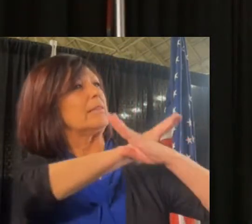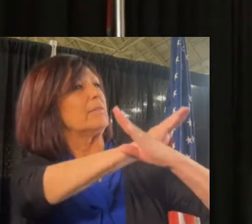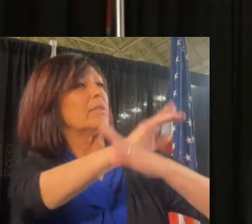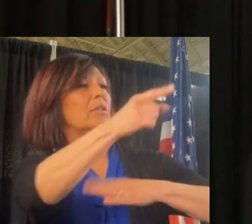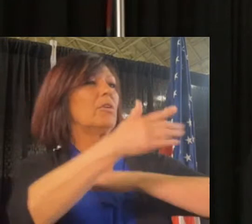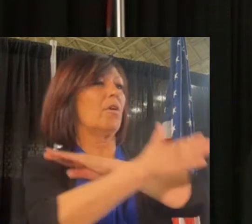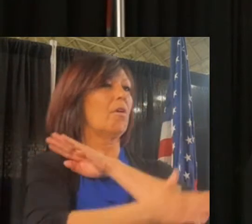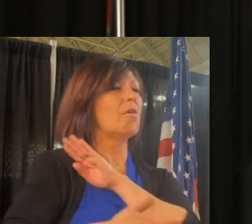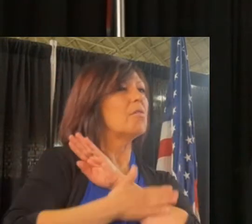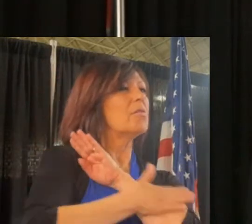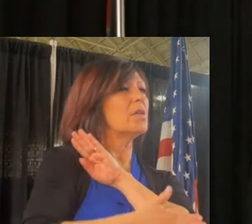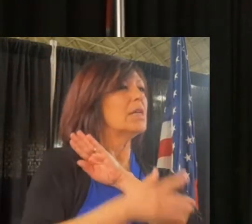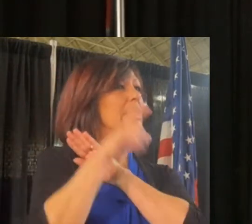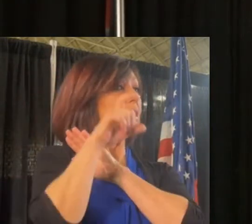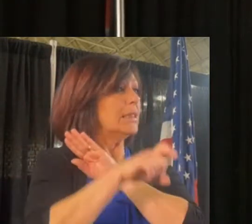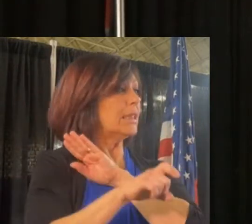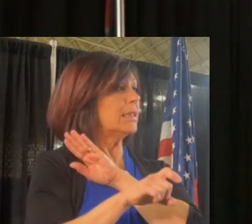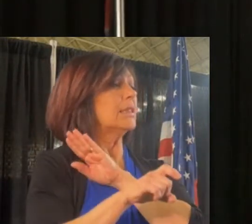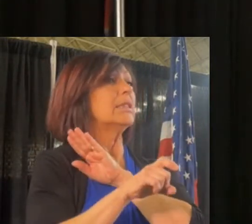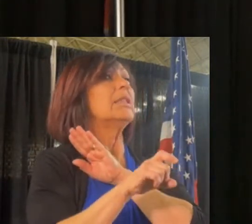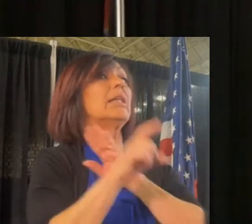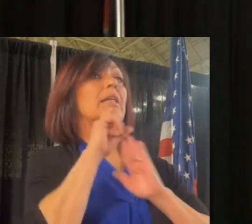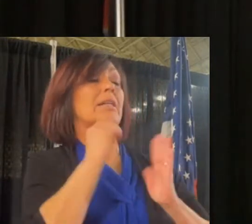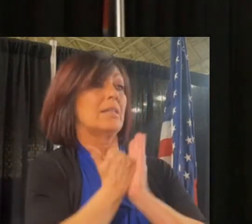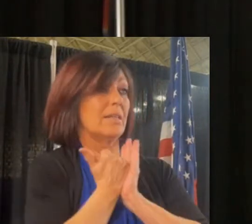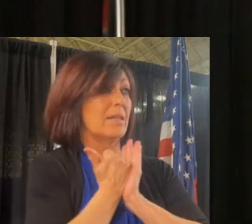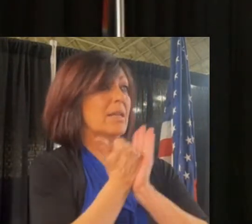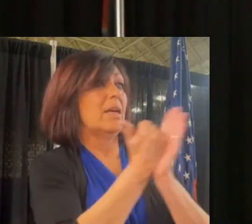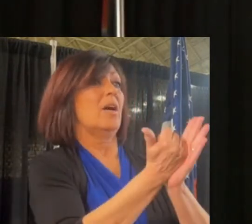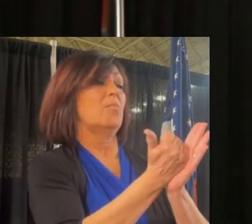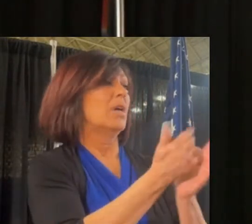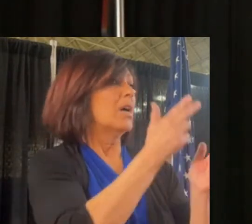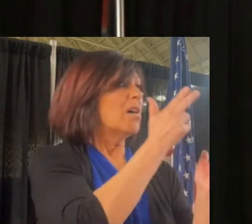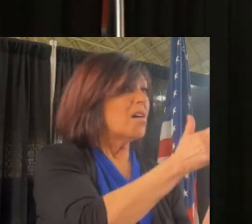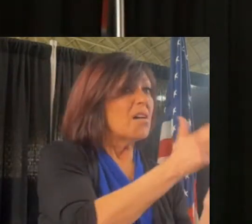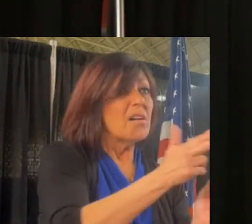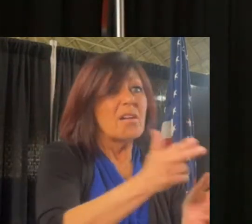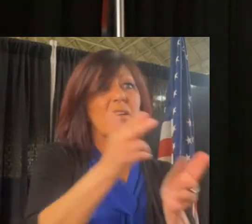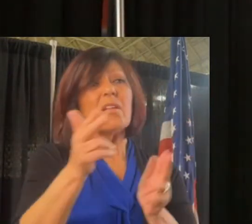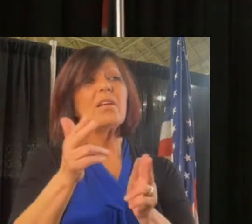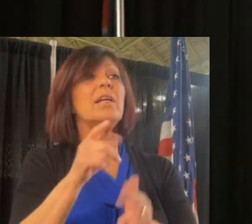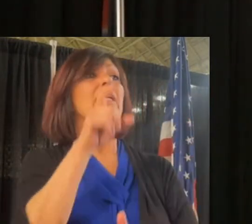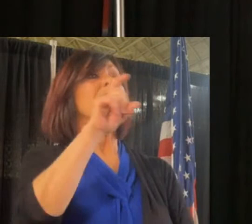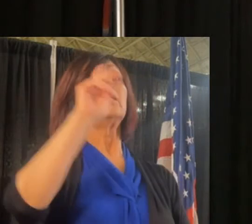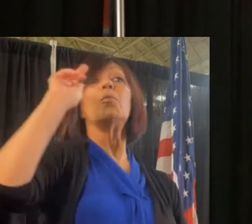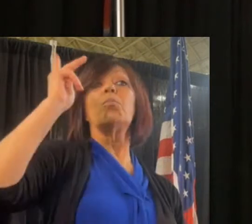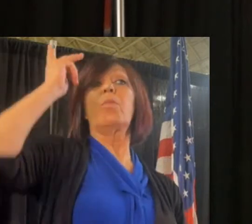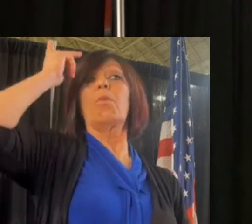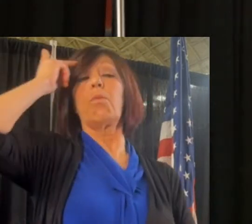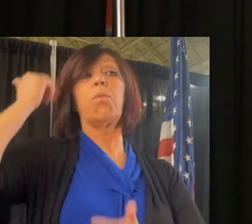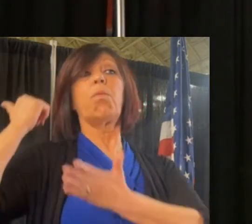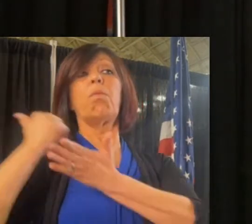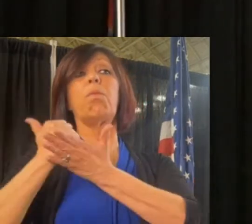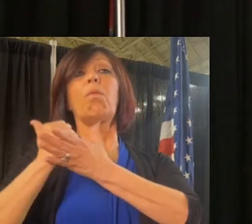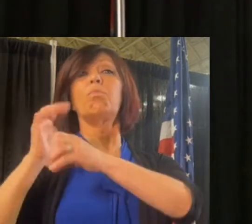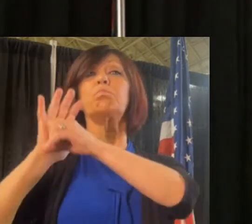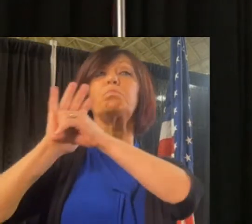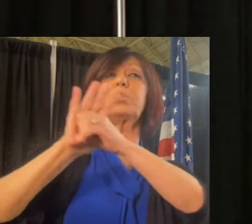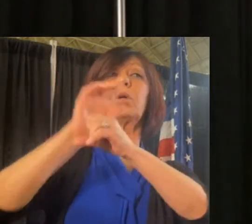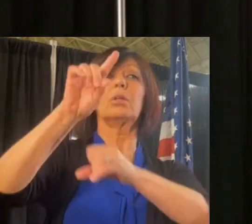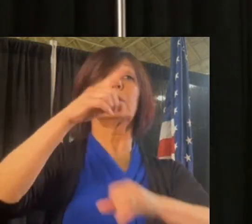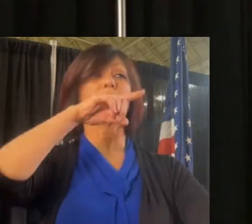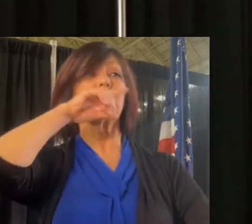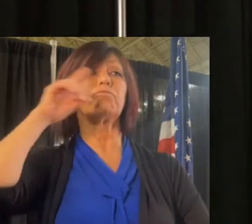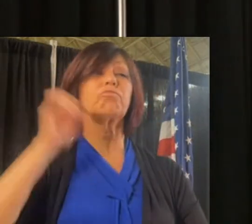country. They need humanitarian aid and weapons. They need political pressure on the Russian government.